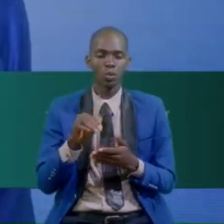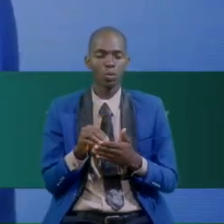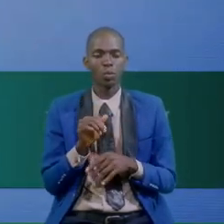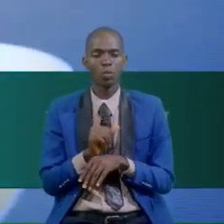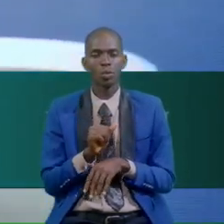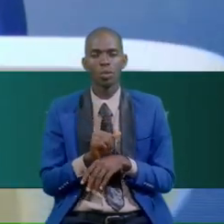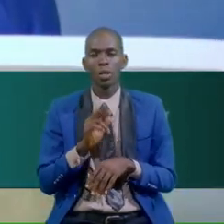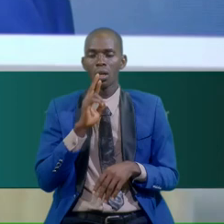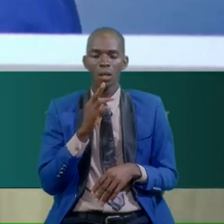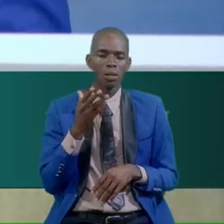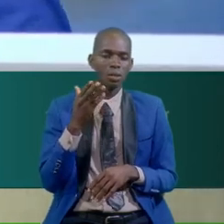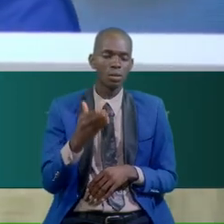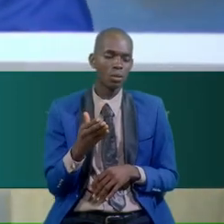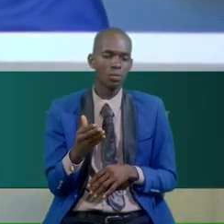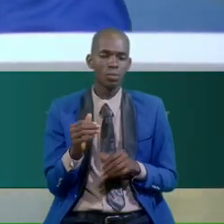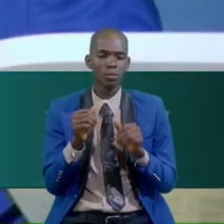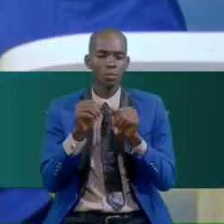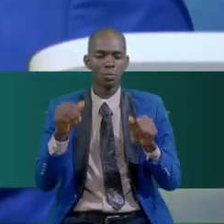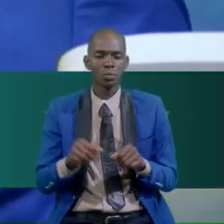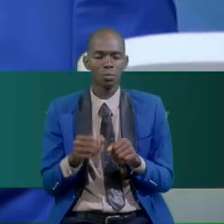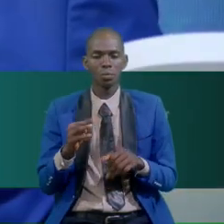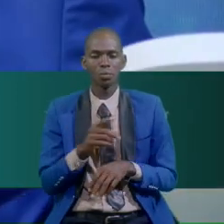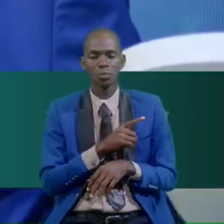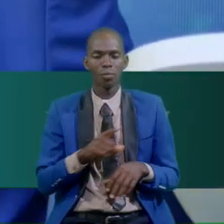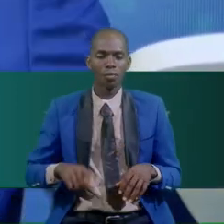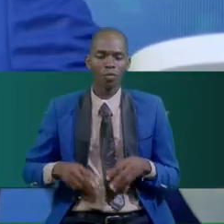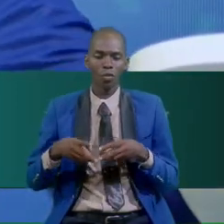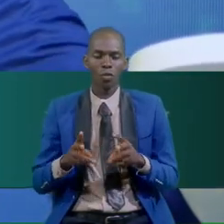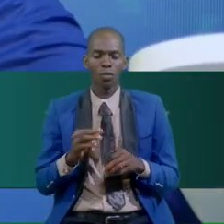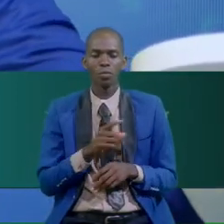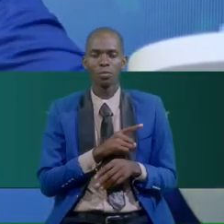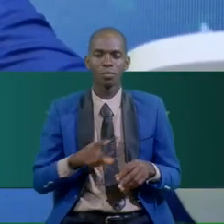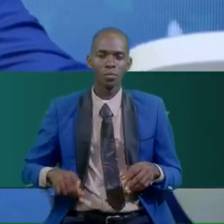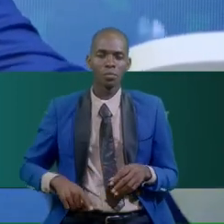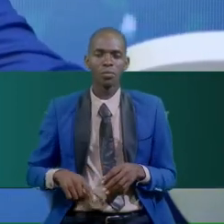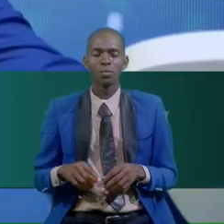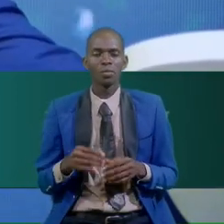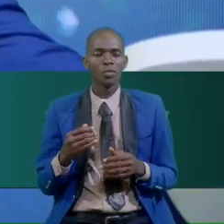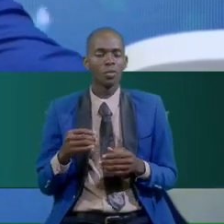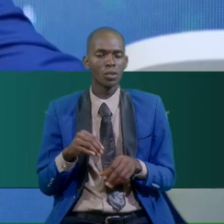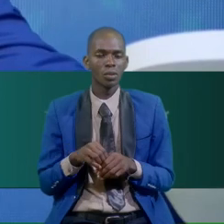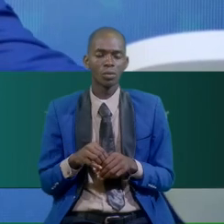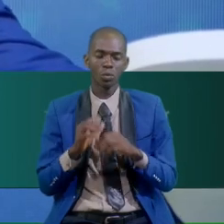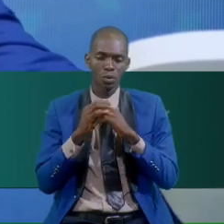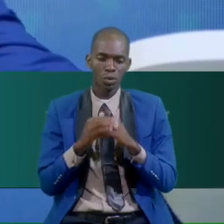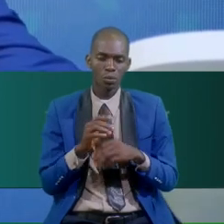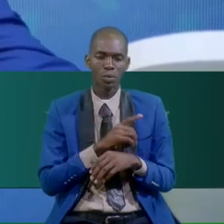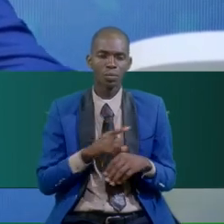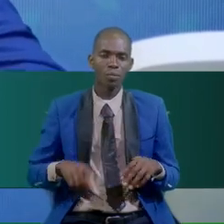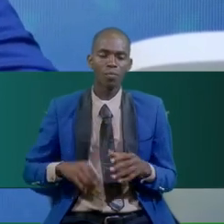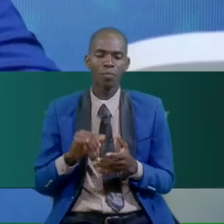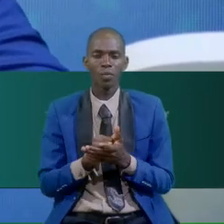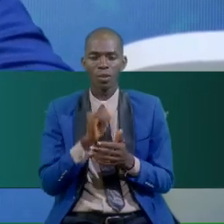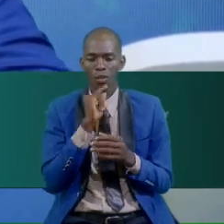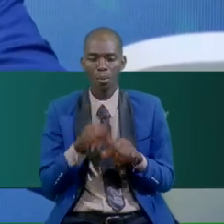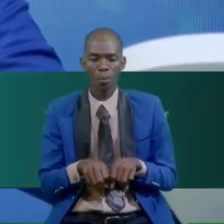altars of the Lord, the way of the Lord, at their, is there the worship of the Lord that is broken down?